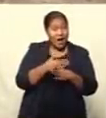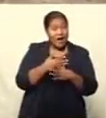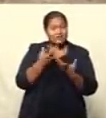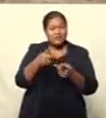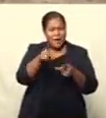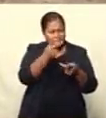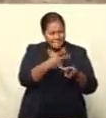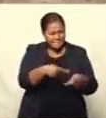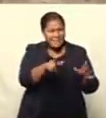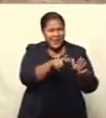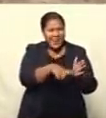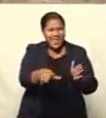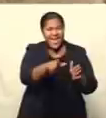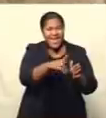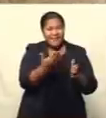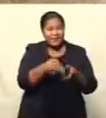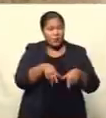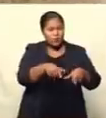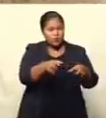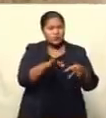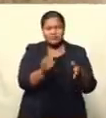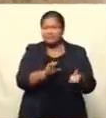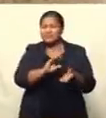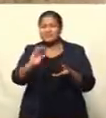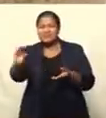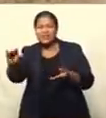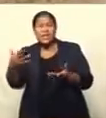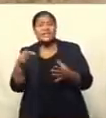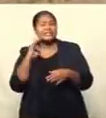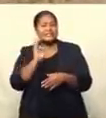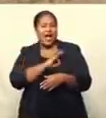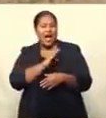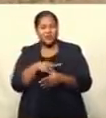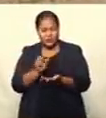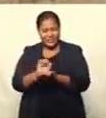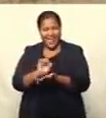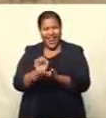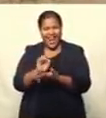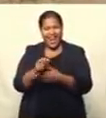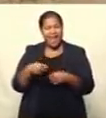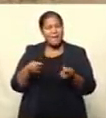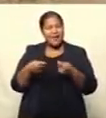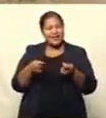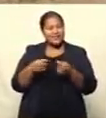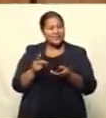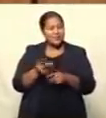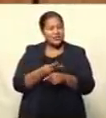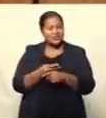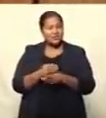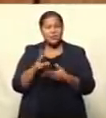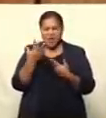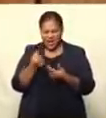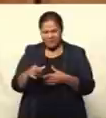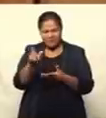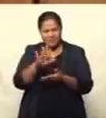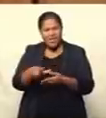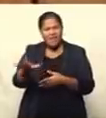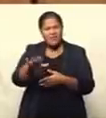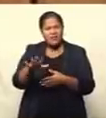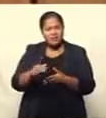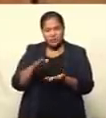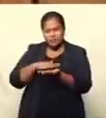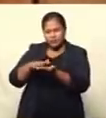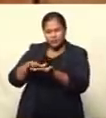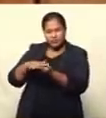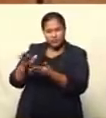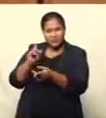land along the highway has also been allocated for the staff to sell market produce. So we've cleared a bit of area there, we've leveled it off with gravel,